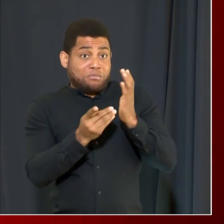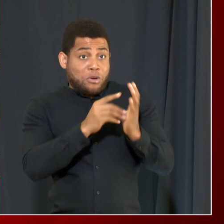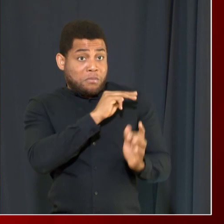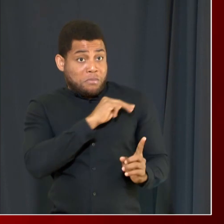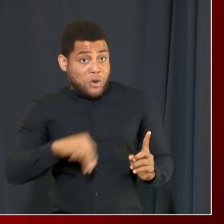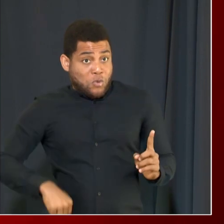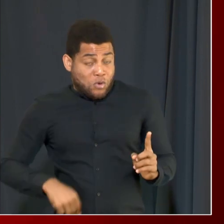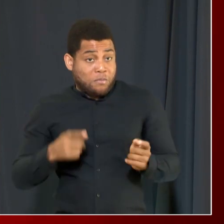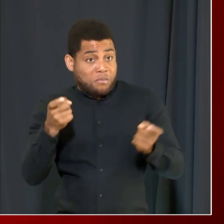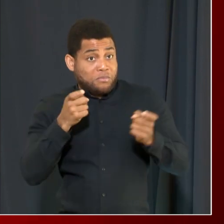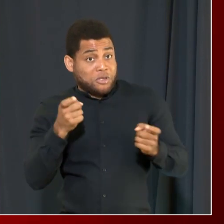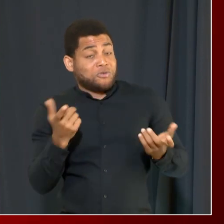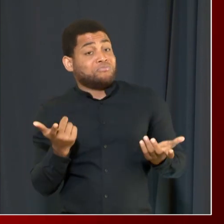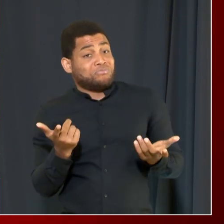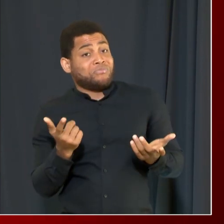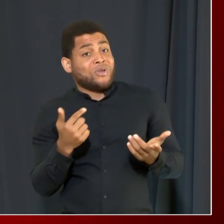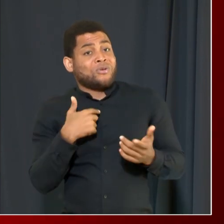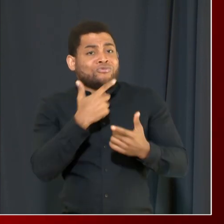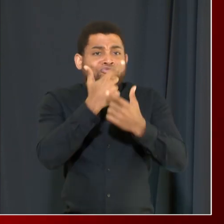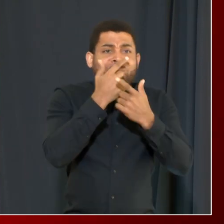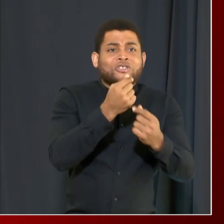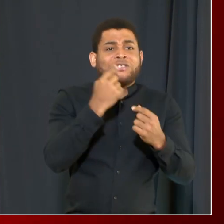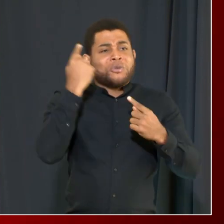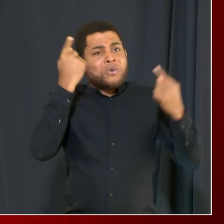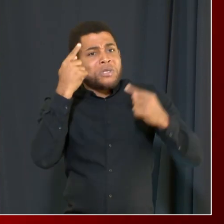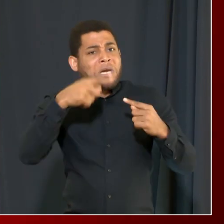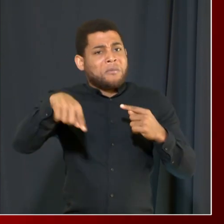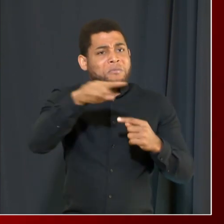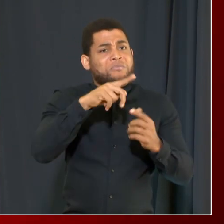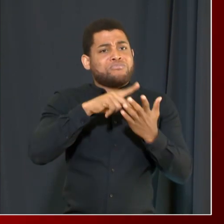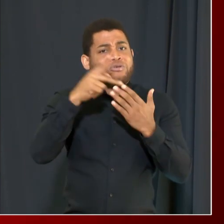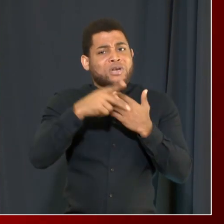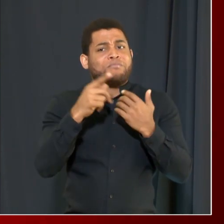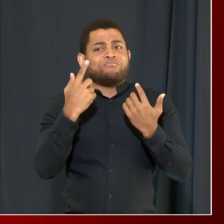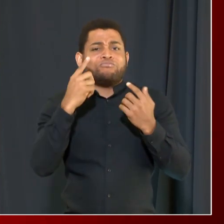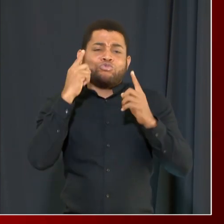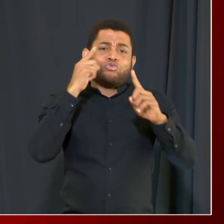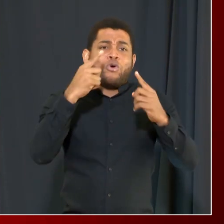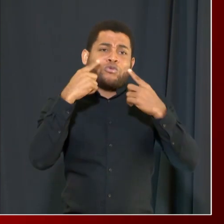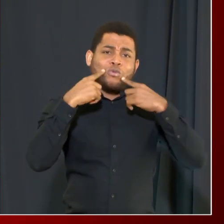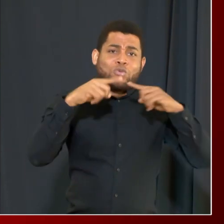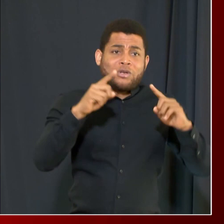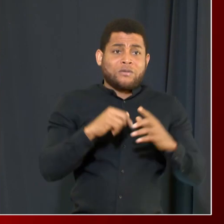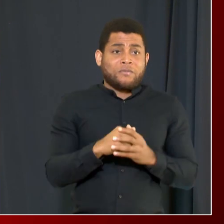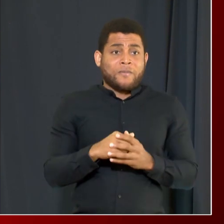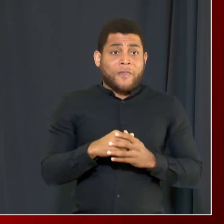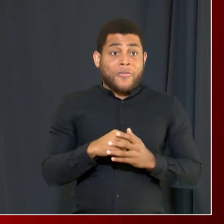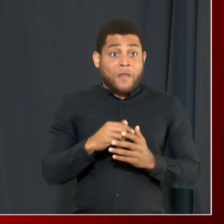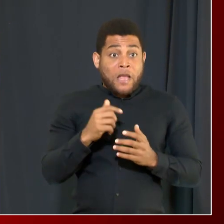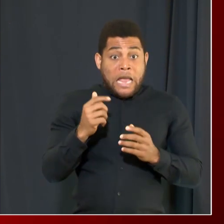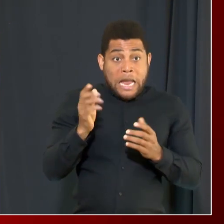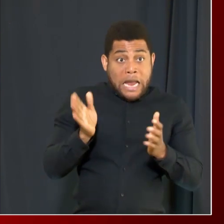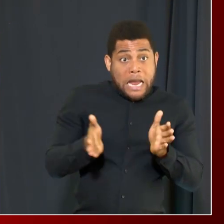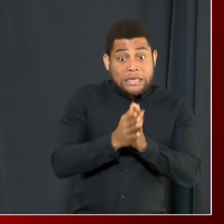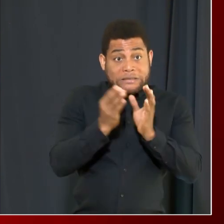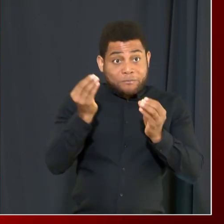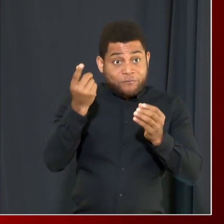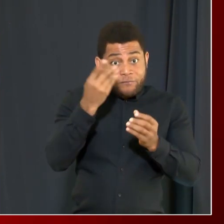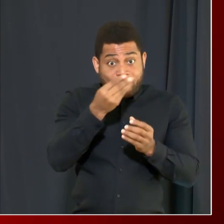manages to consider programs that we think work. Let me take a few more press questions for the chief, and then I'm going to have